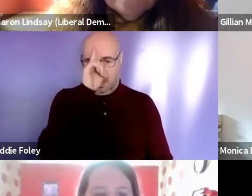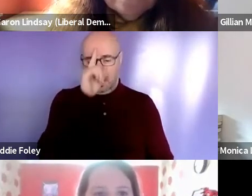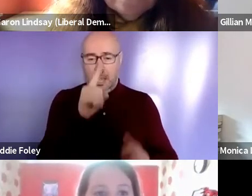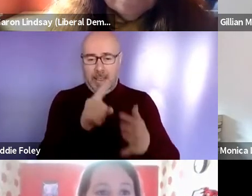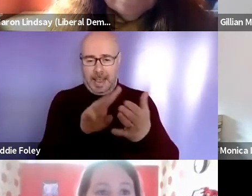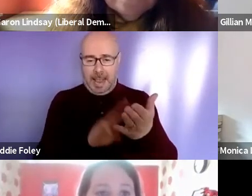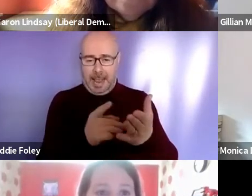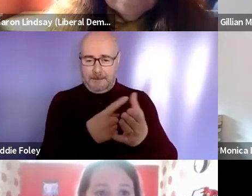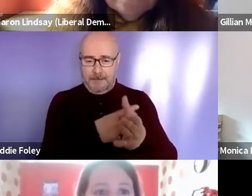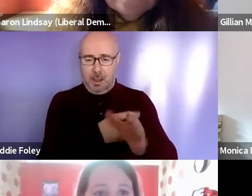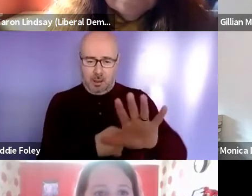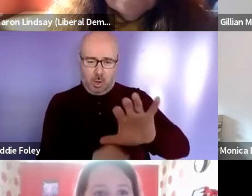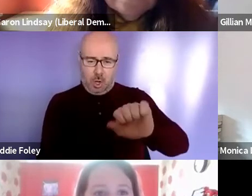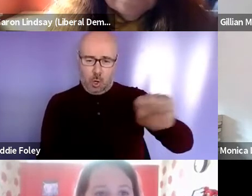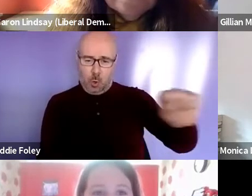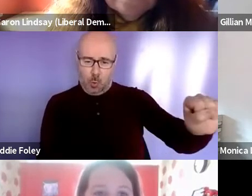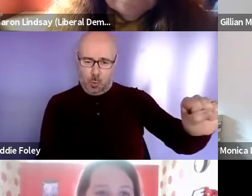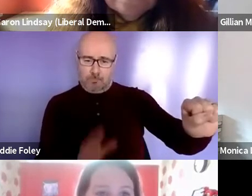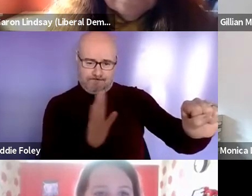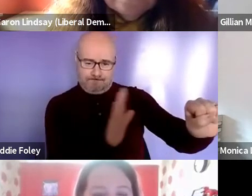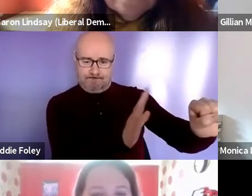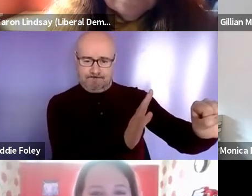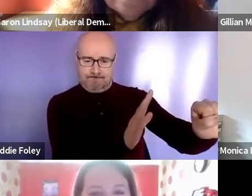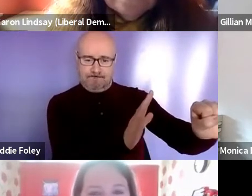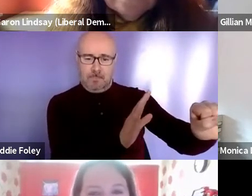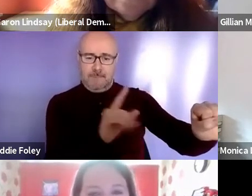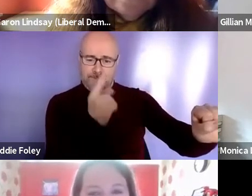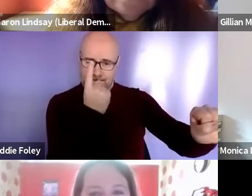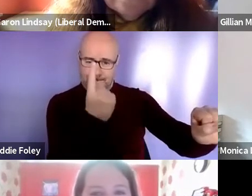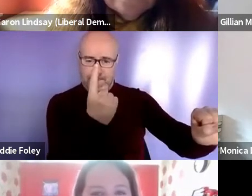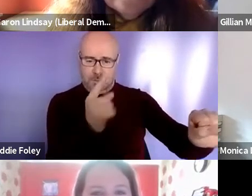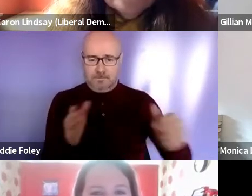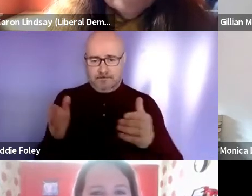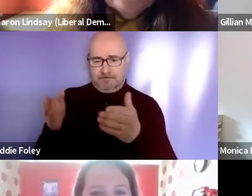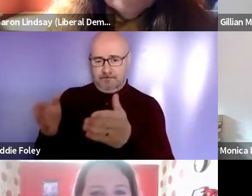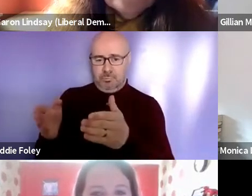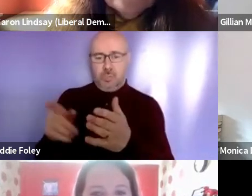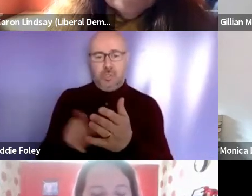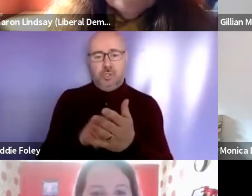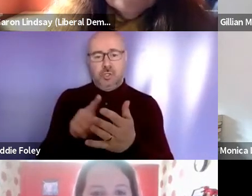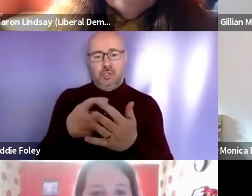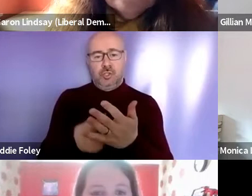okay. Sorry to do this to you, Emma, but I'd like to start with Jeremy Balfour.